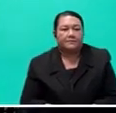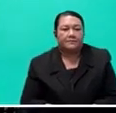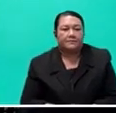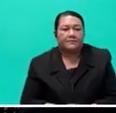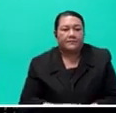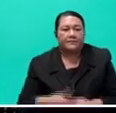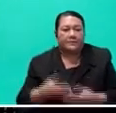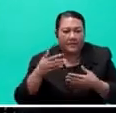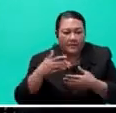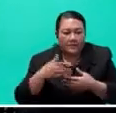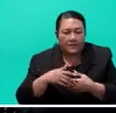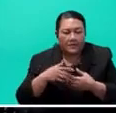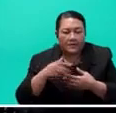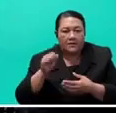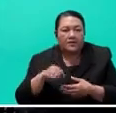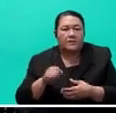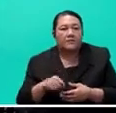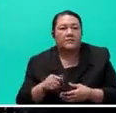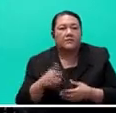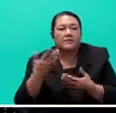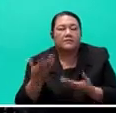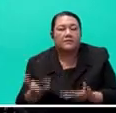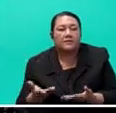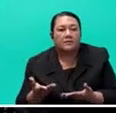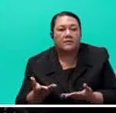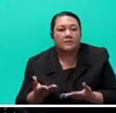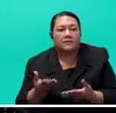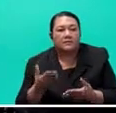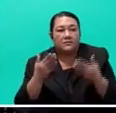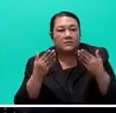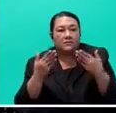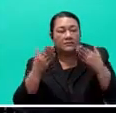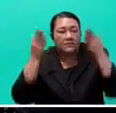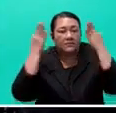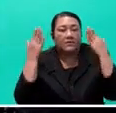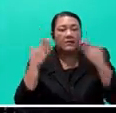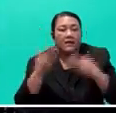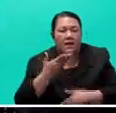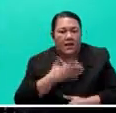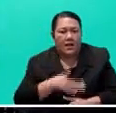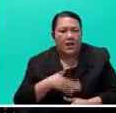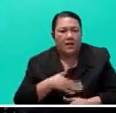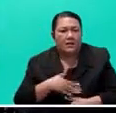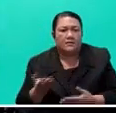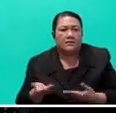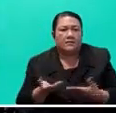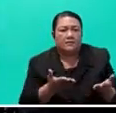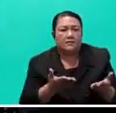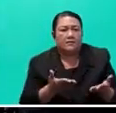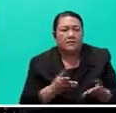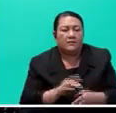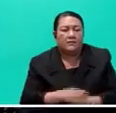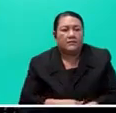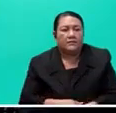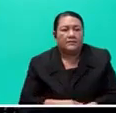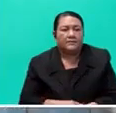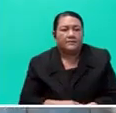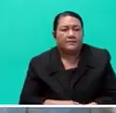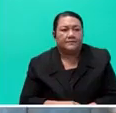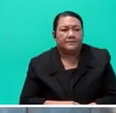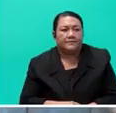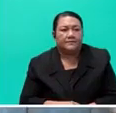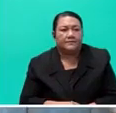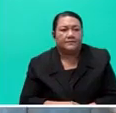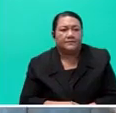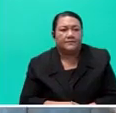Thank you, Honorable Speaker. Honorable Speaker, I would like to actually bring to attention of this August House that rightfully